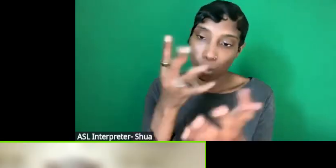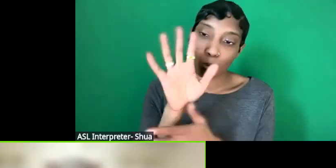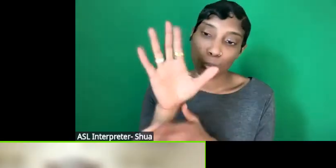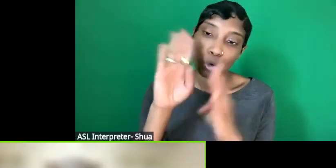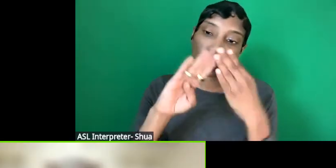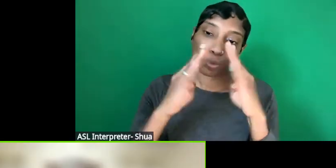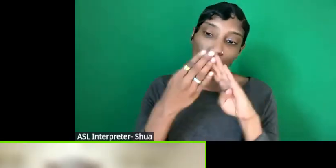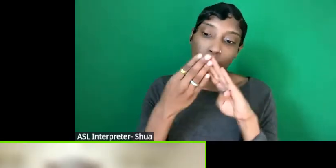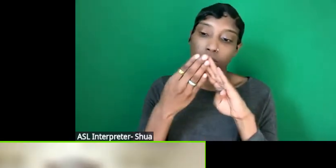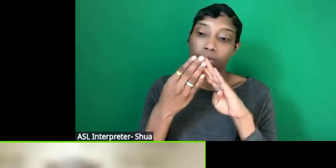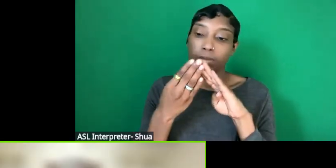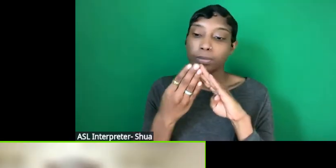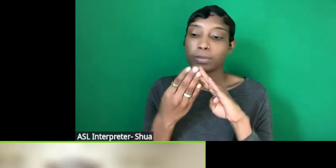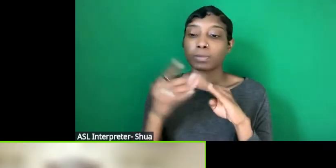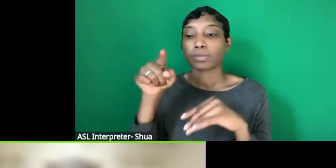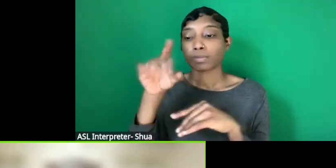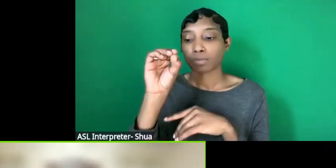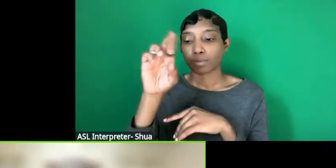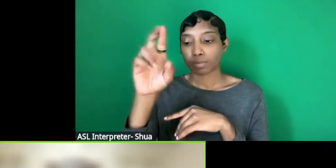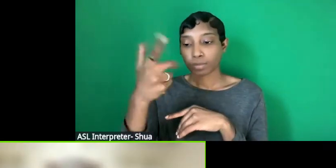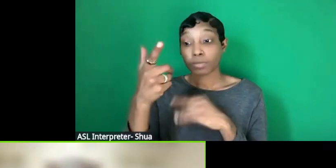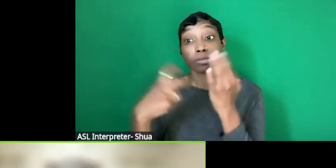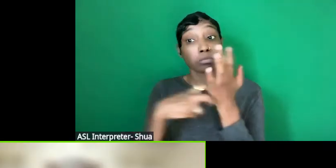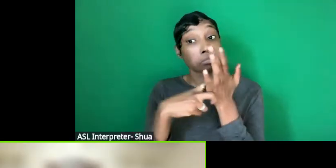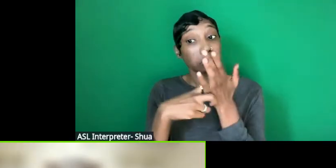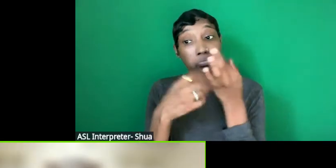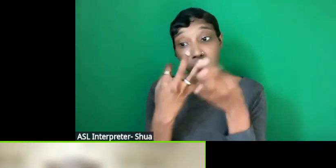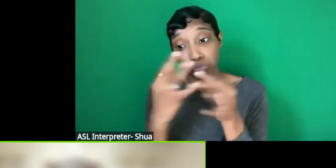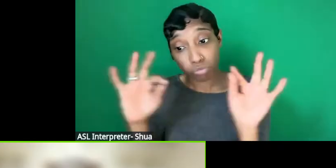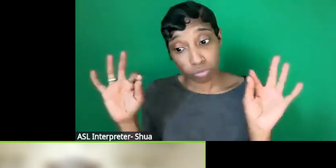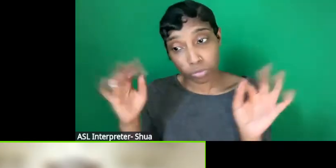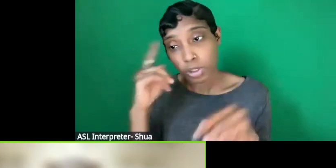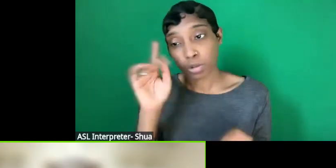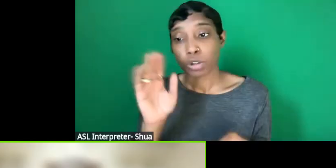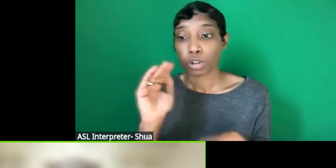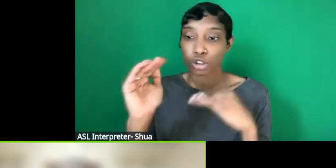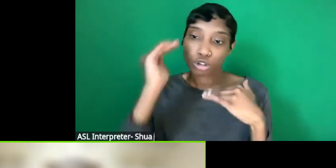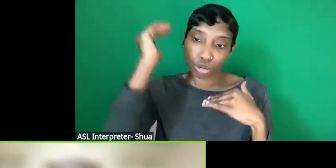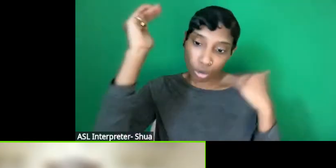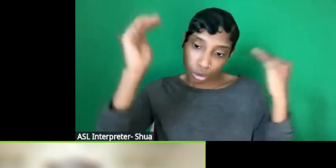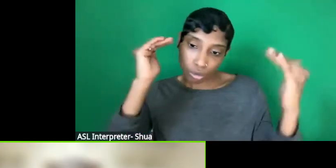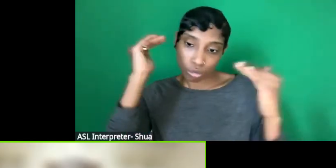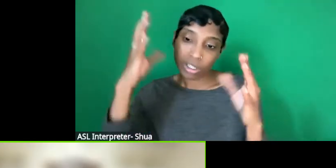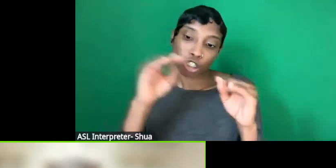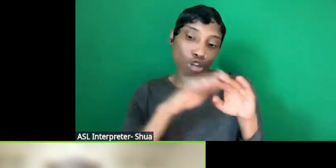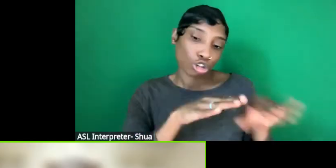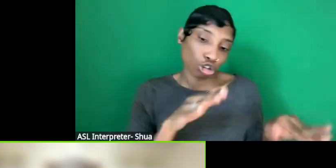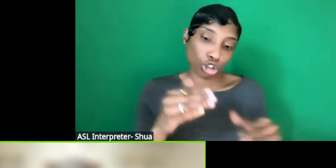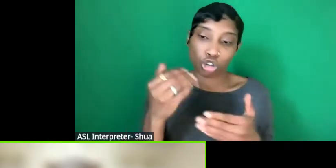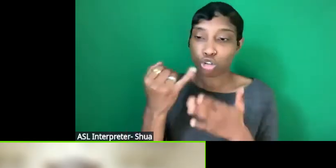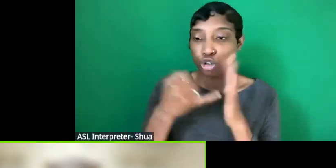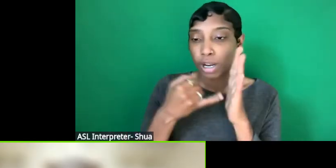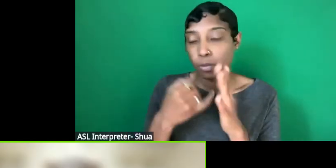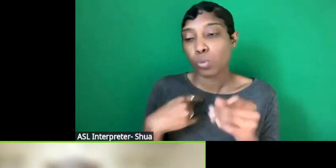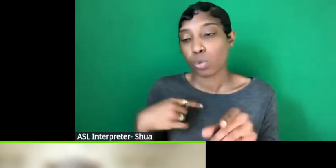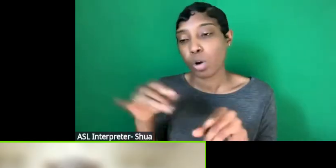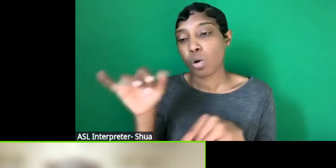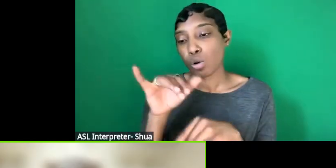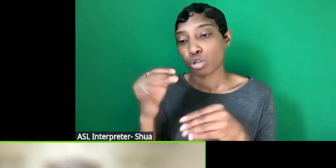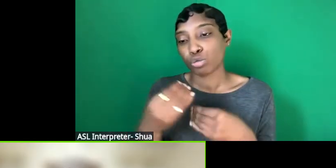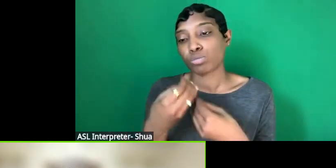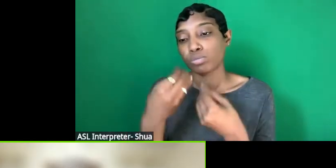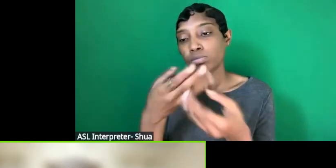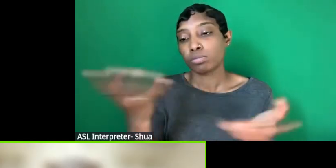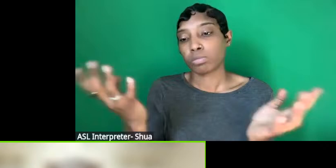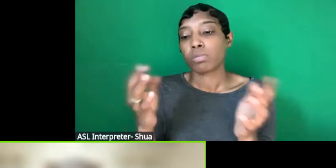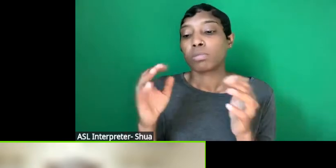www.informyourcommunity.org. Tickets are free, and for our adult and children's crafting events, we also provide materials and shipping for